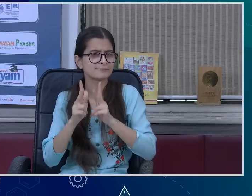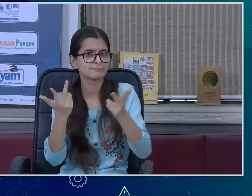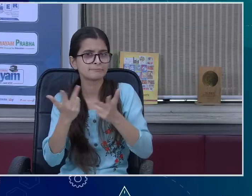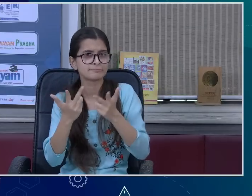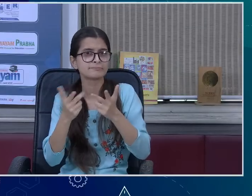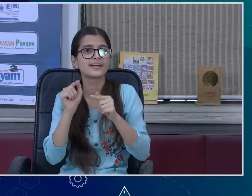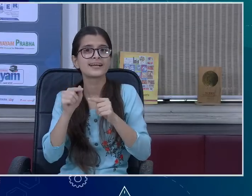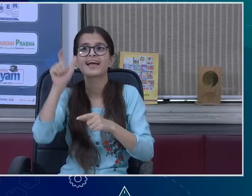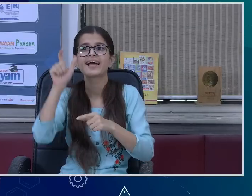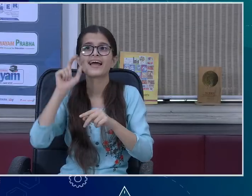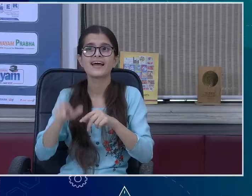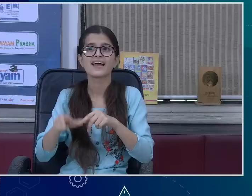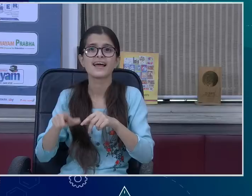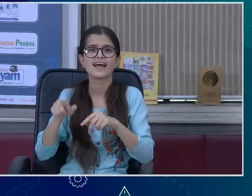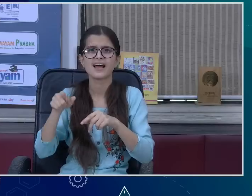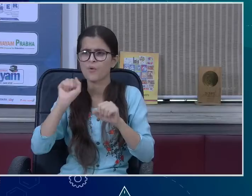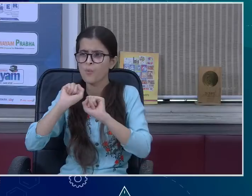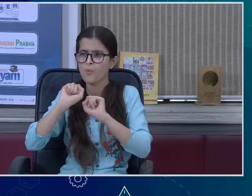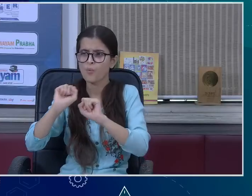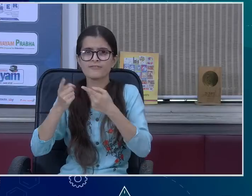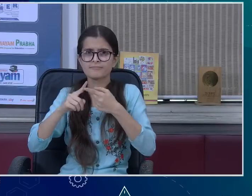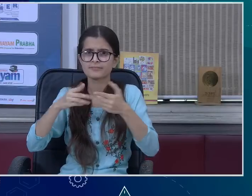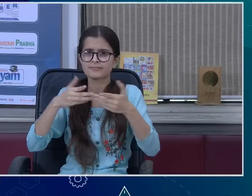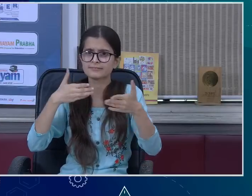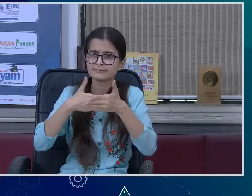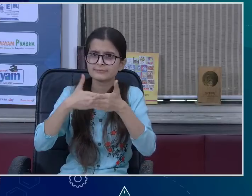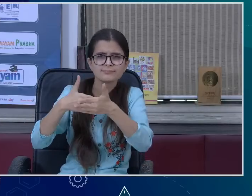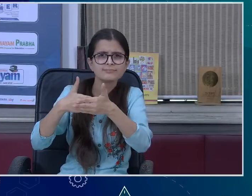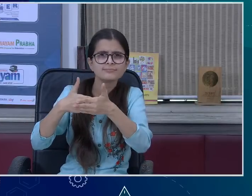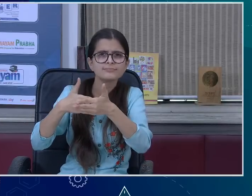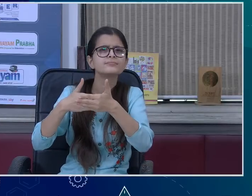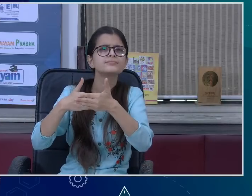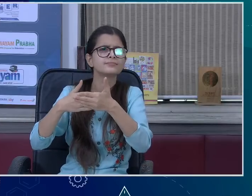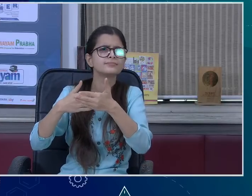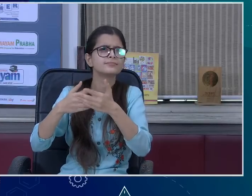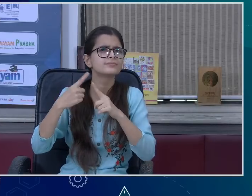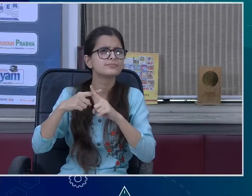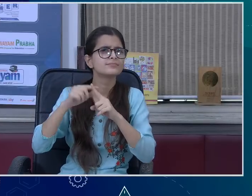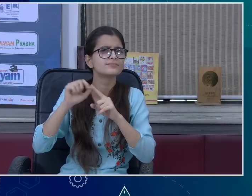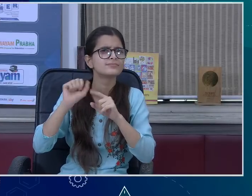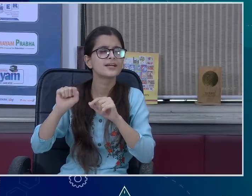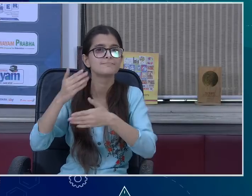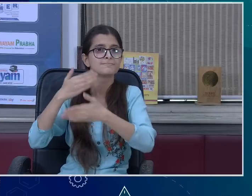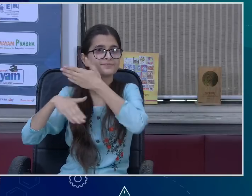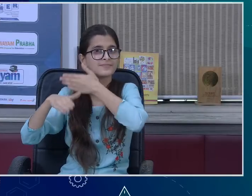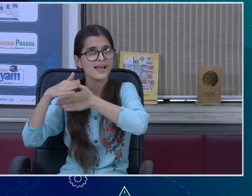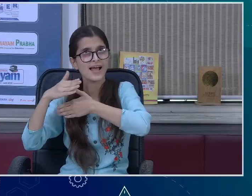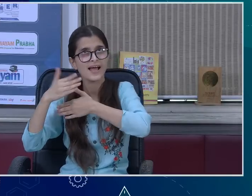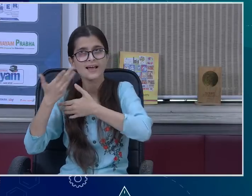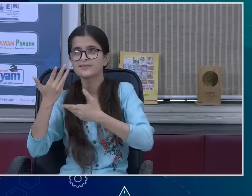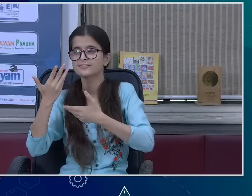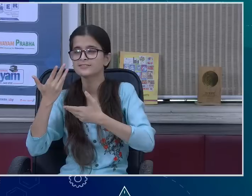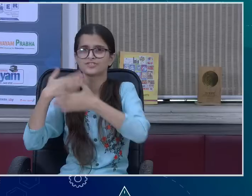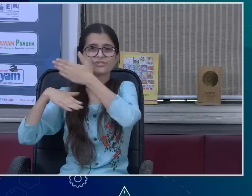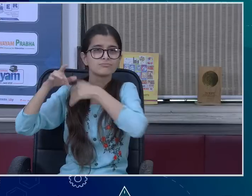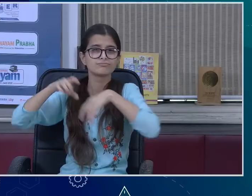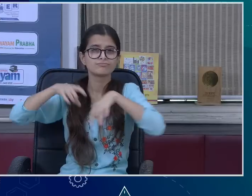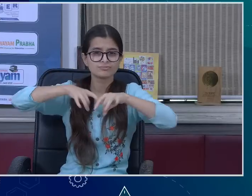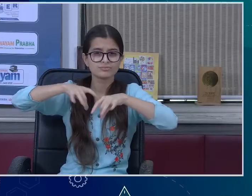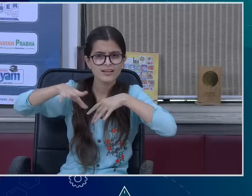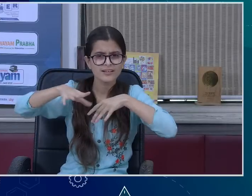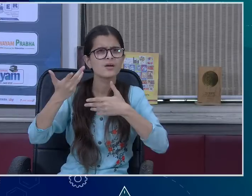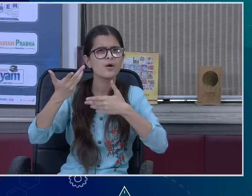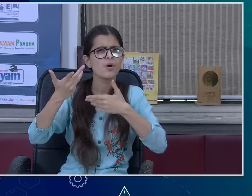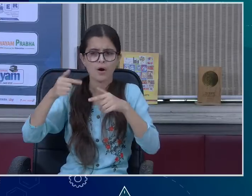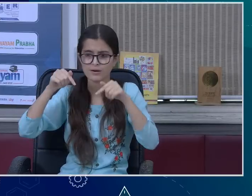every individual faces the difficulty, but it is the duration and the intensity and the severity that